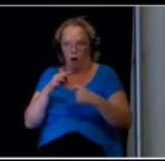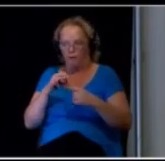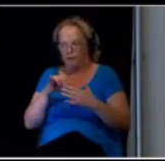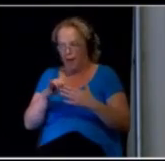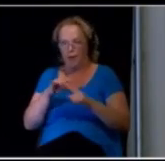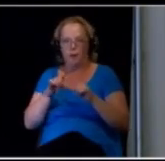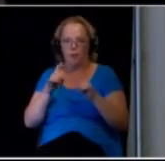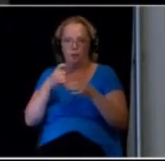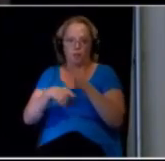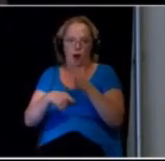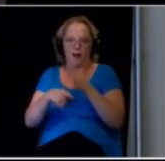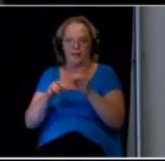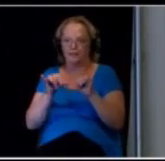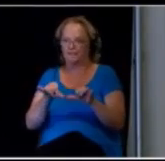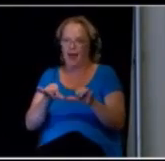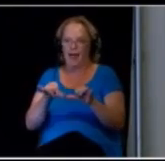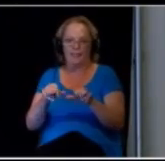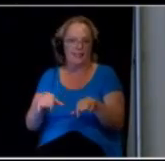same.